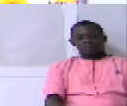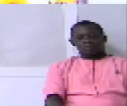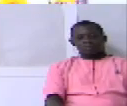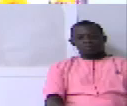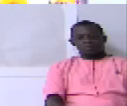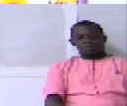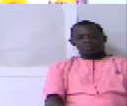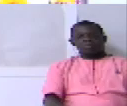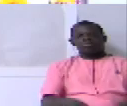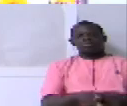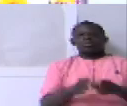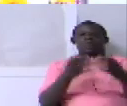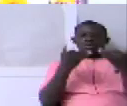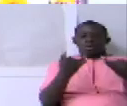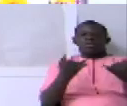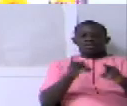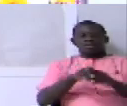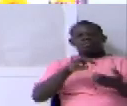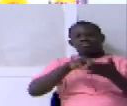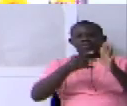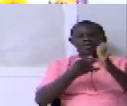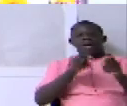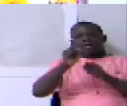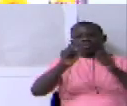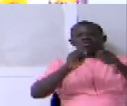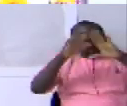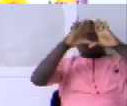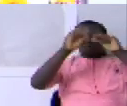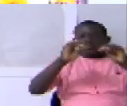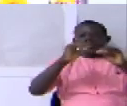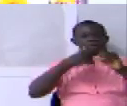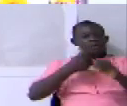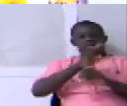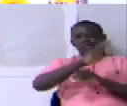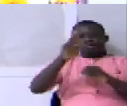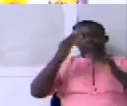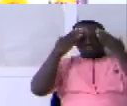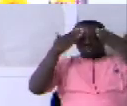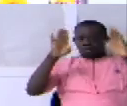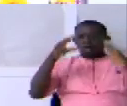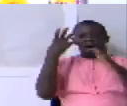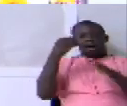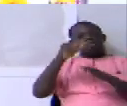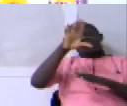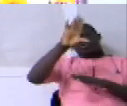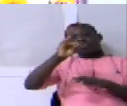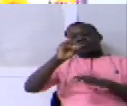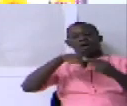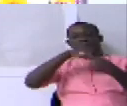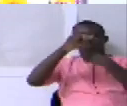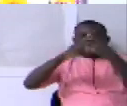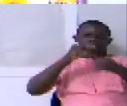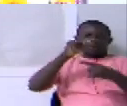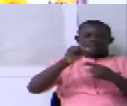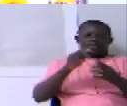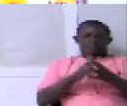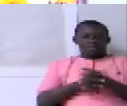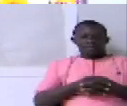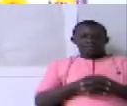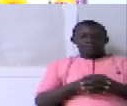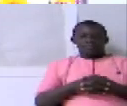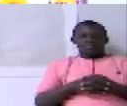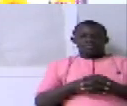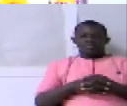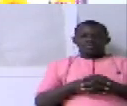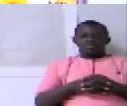Well, that one is the administrations. I don't know how they deal about that one. Sedo ko wonde wobe mararo bundale